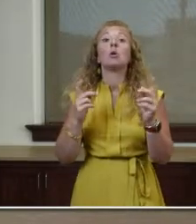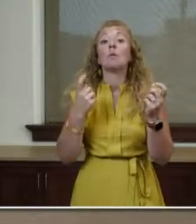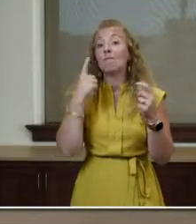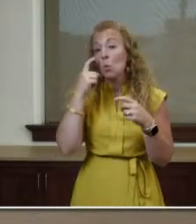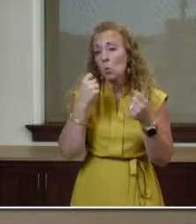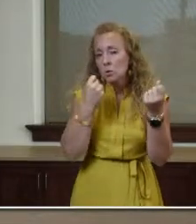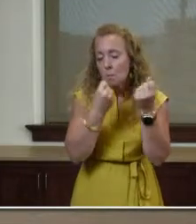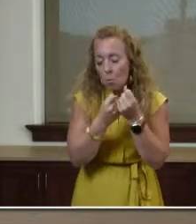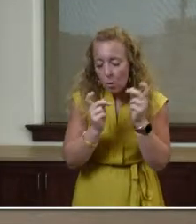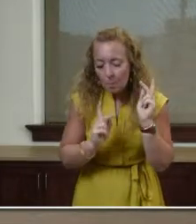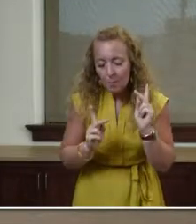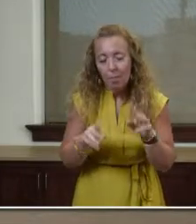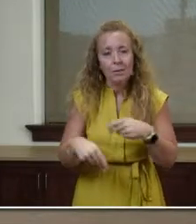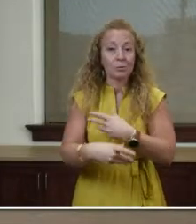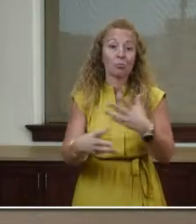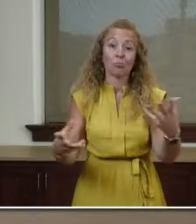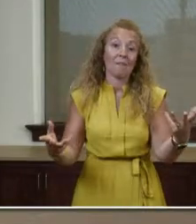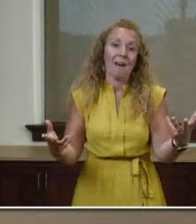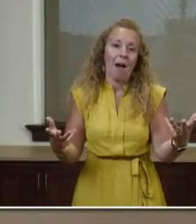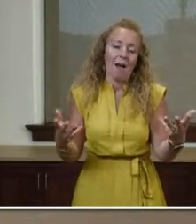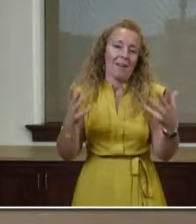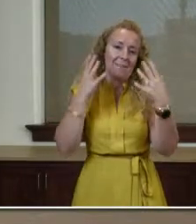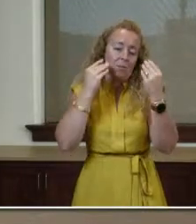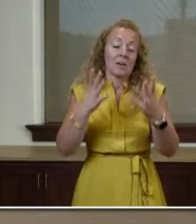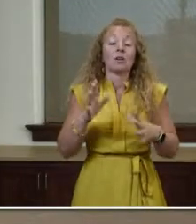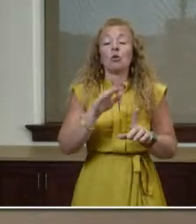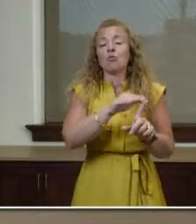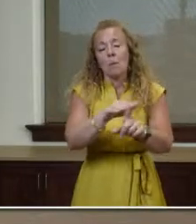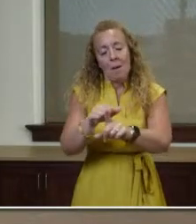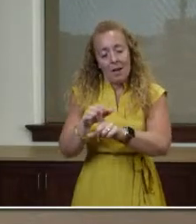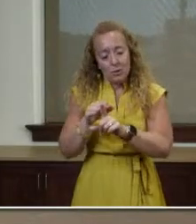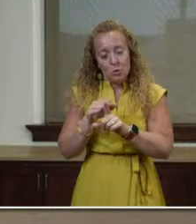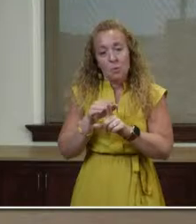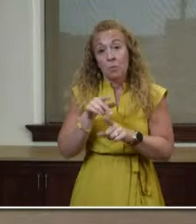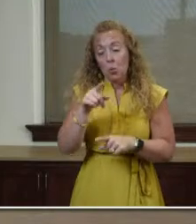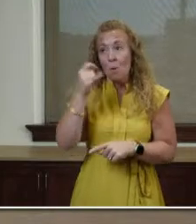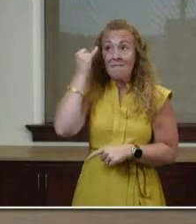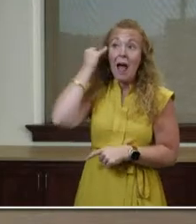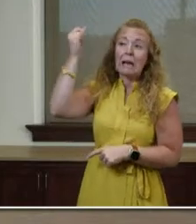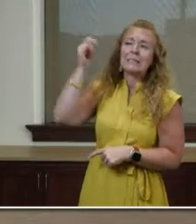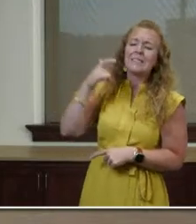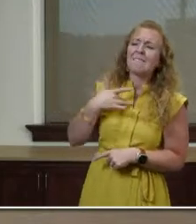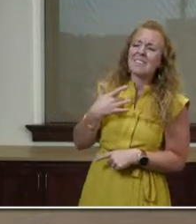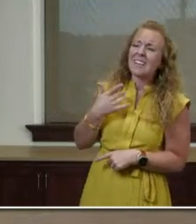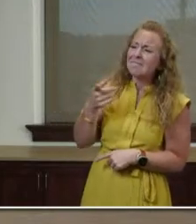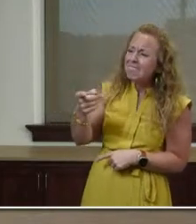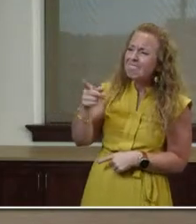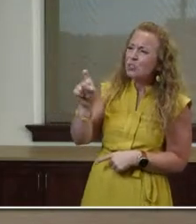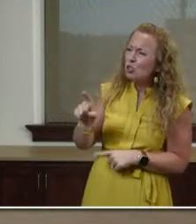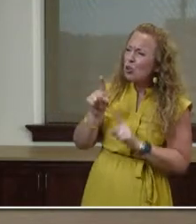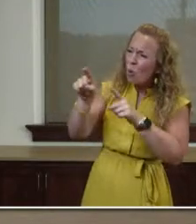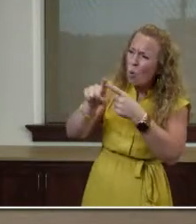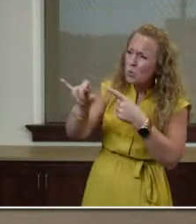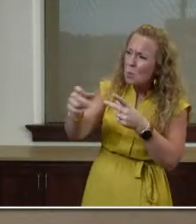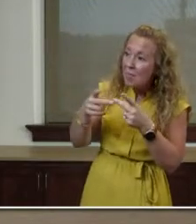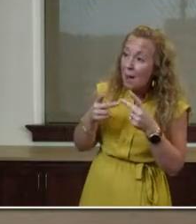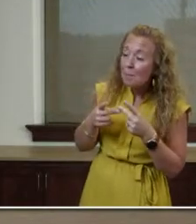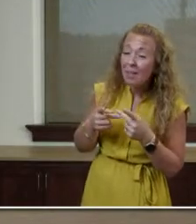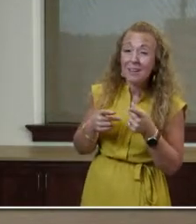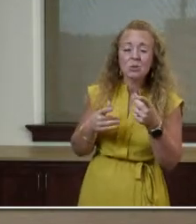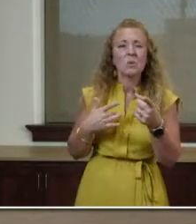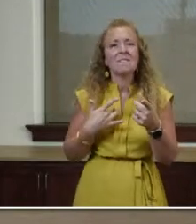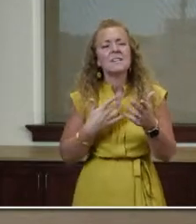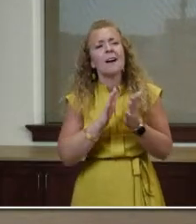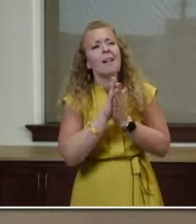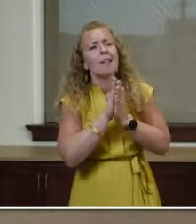and offering support where we can. I'll just remind people, if you have wonderful ideas that you think we should be someplace,